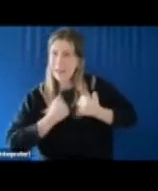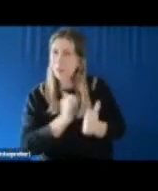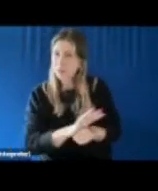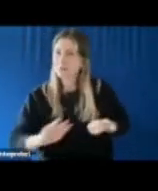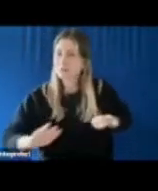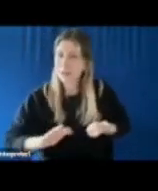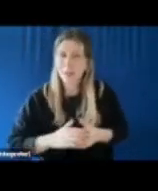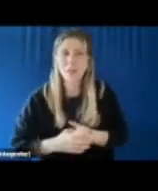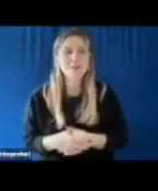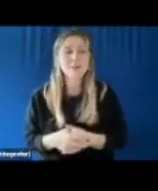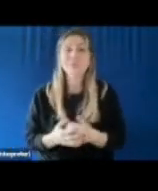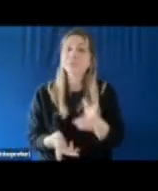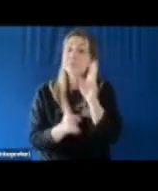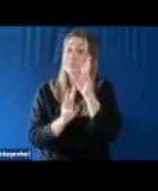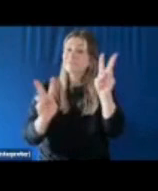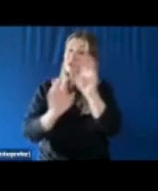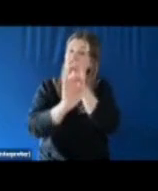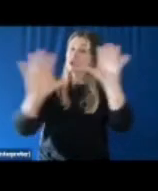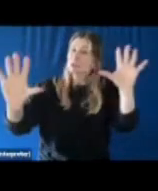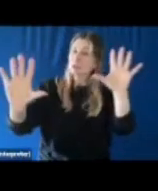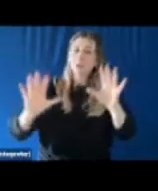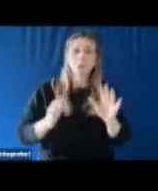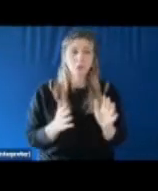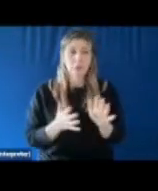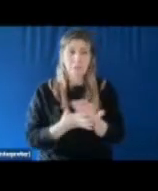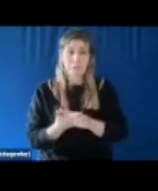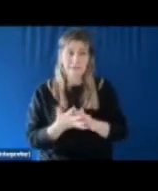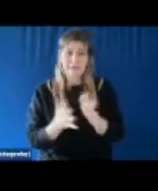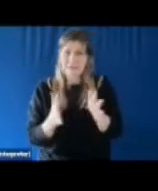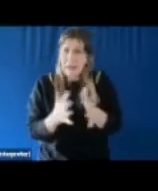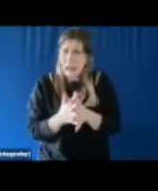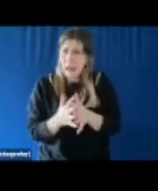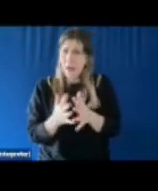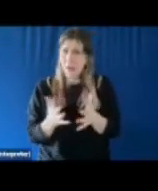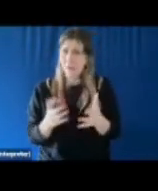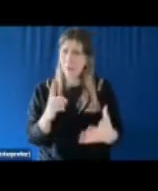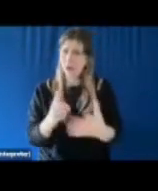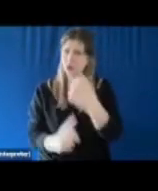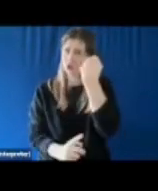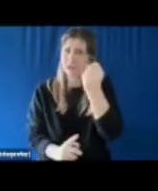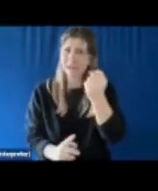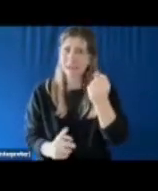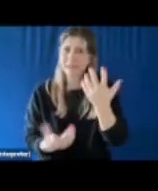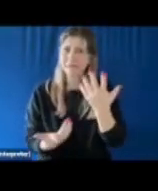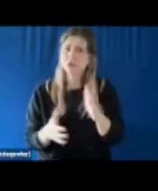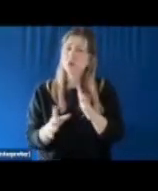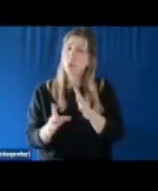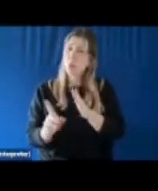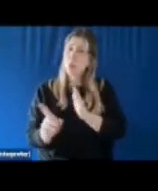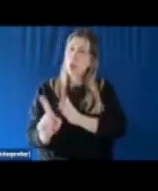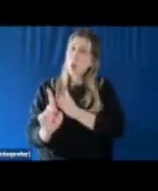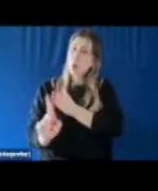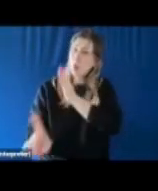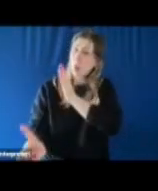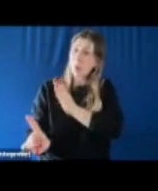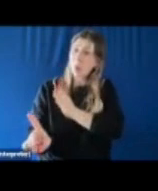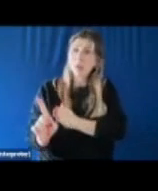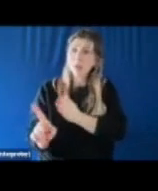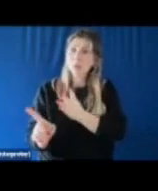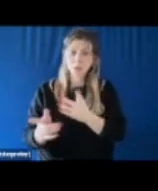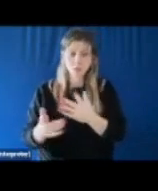The vision is how we do that. It's our broad goals. It's the high-level program of work. It's our activities and our